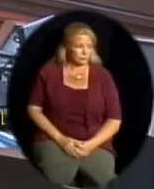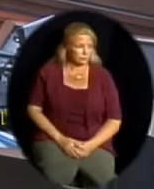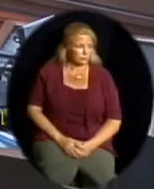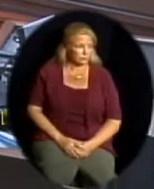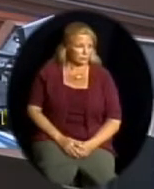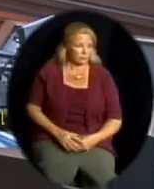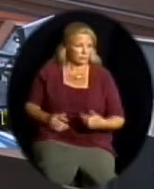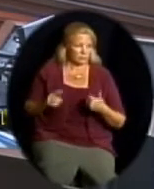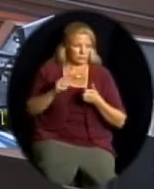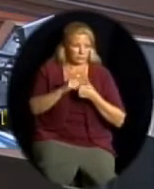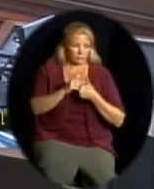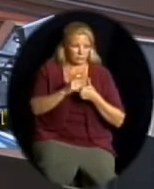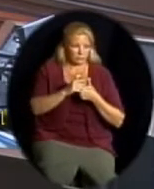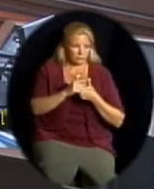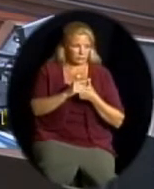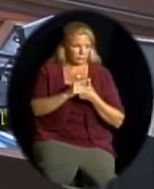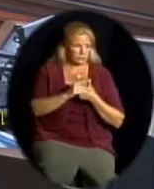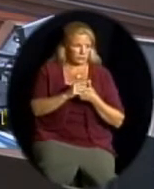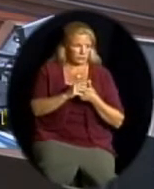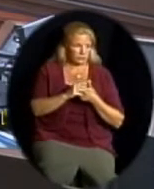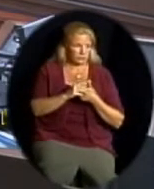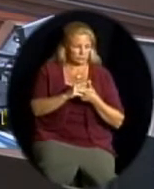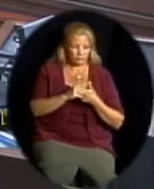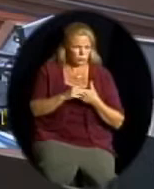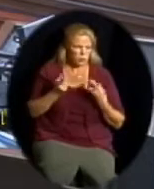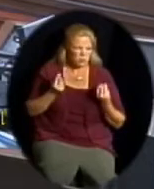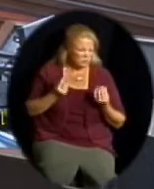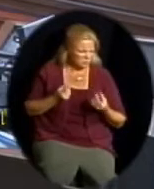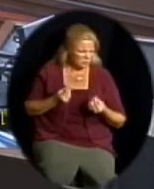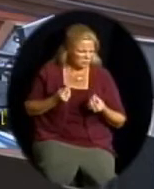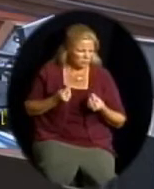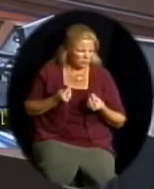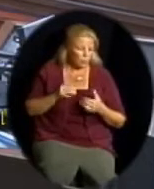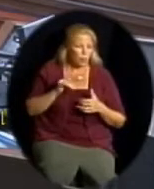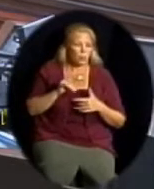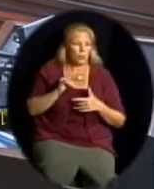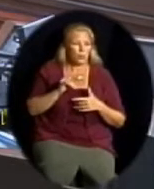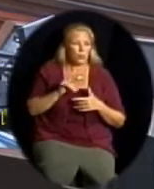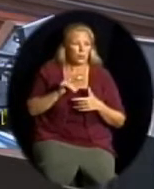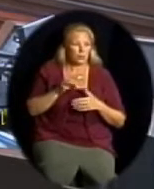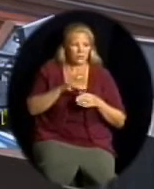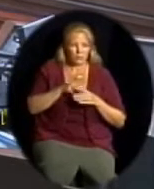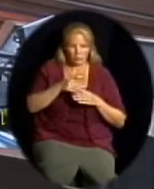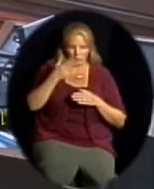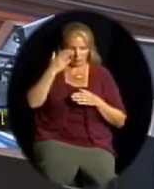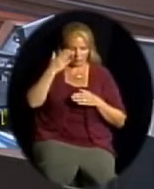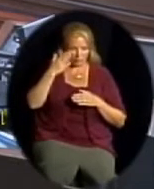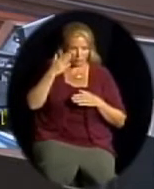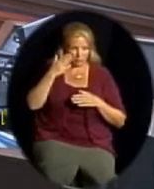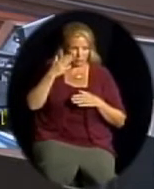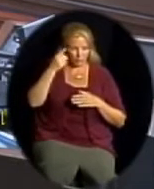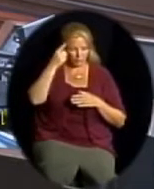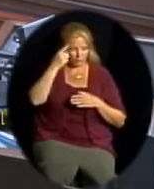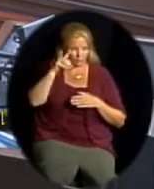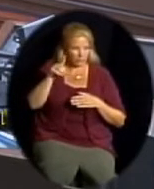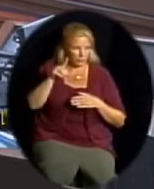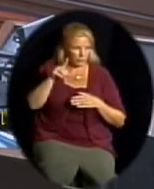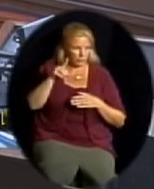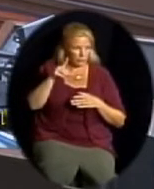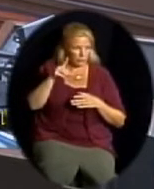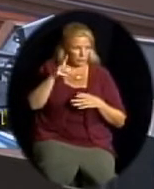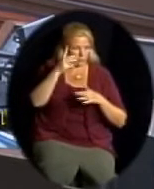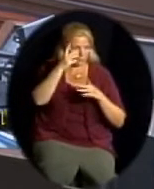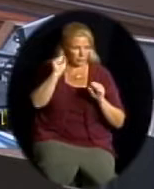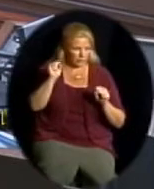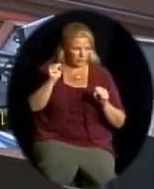Mr. Poland, What, no, what are we? This is on the nomination itself. Two-step It's a- process. Close the nomination. Guess we're doing a yes or